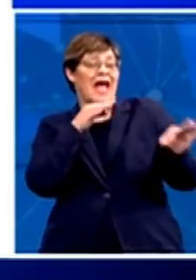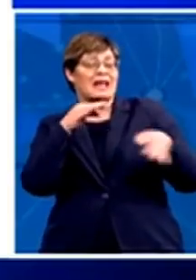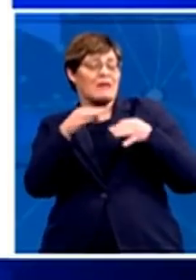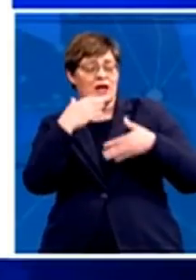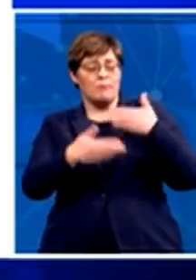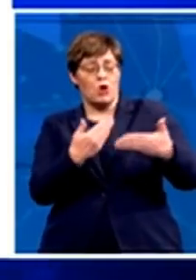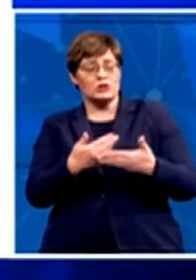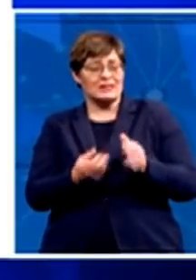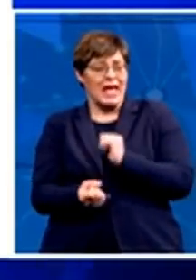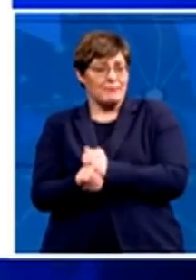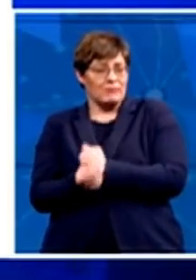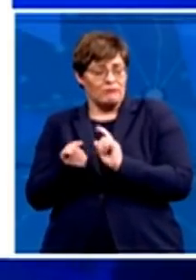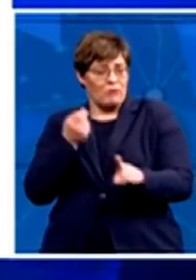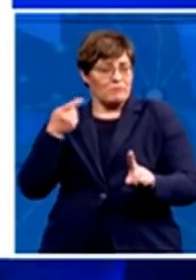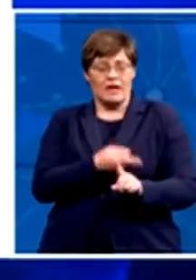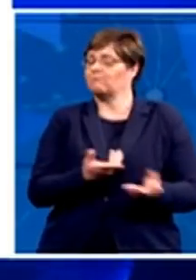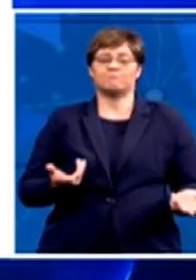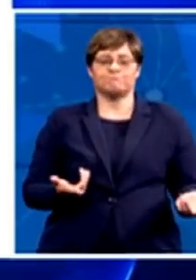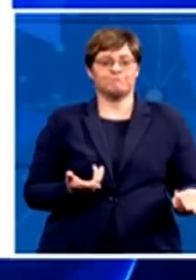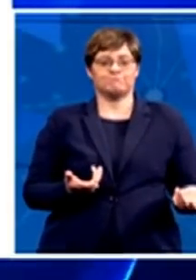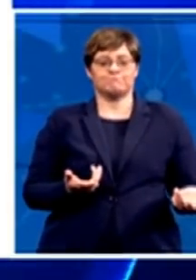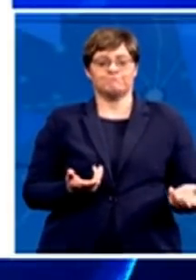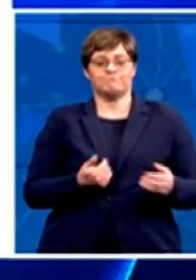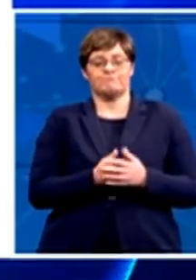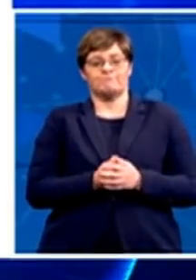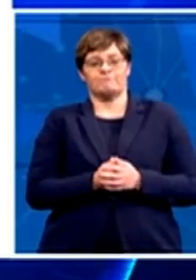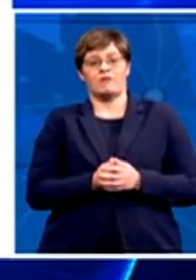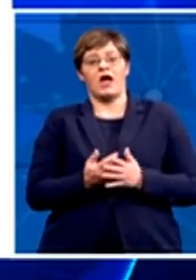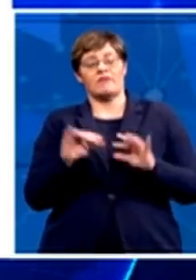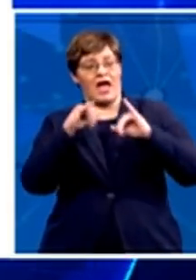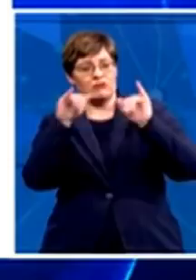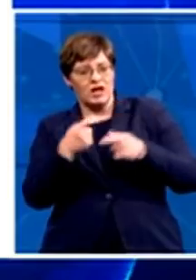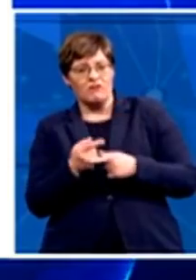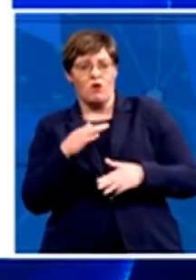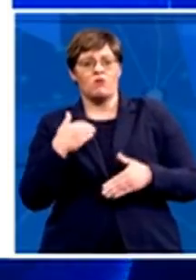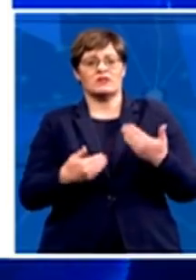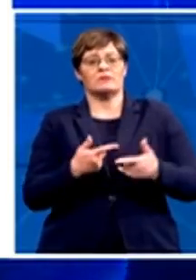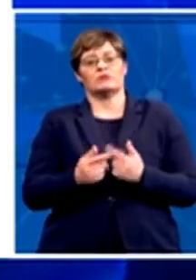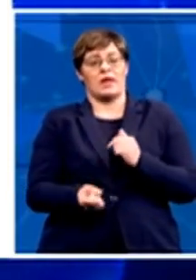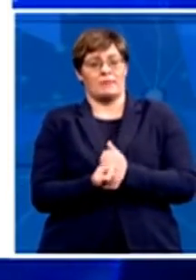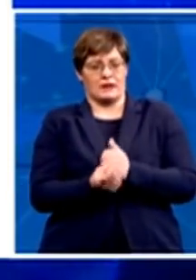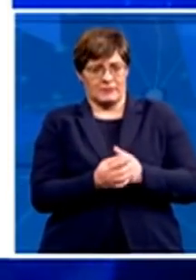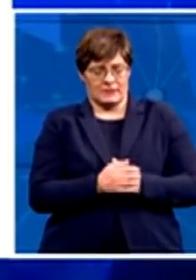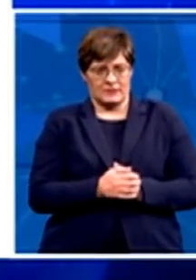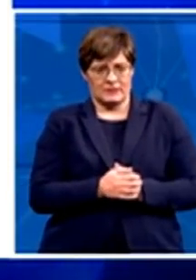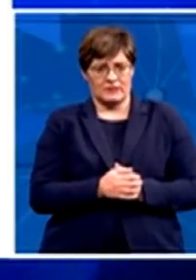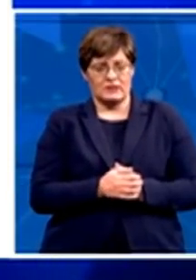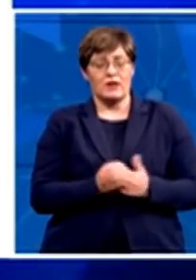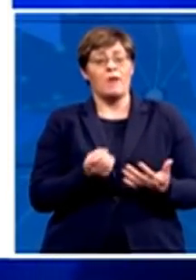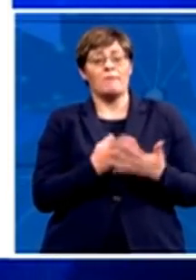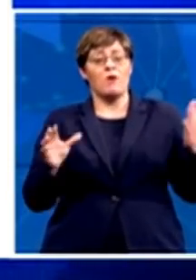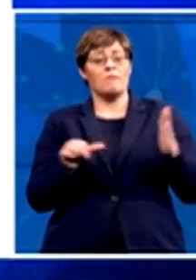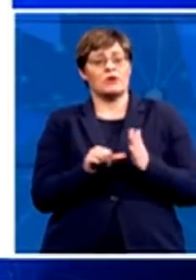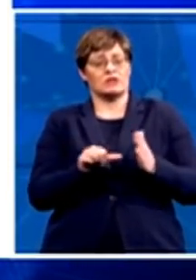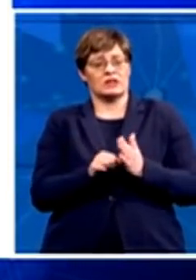do provide the outline of the steps to be followed for removal, and more importantly, the fundamental legal principles